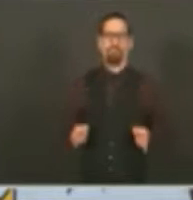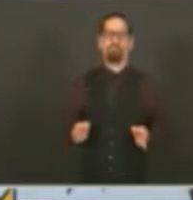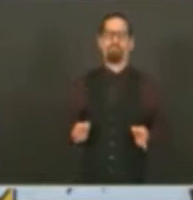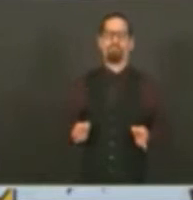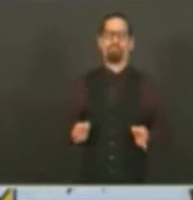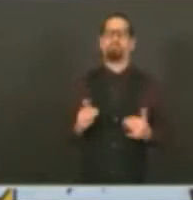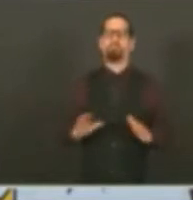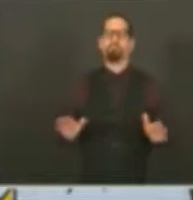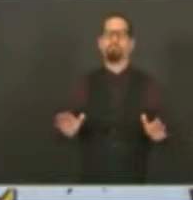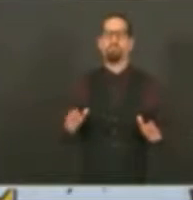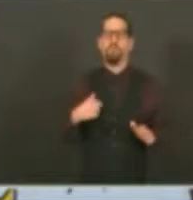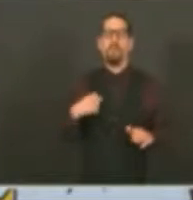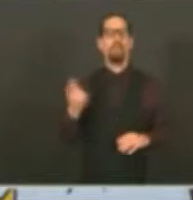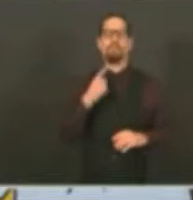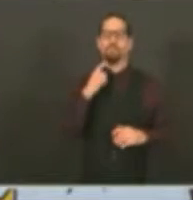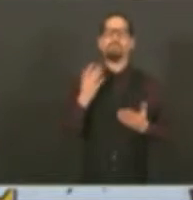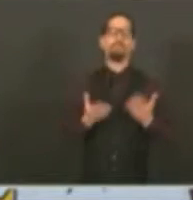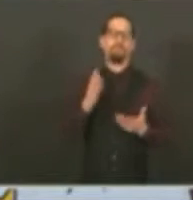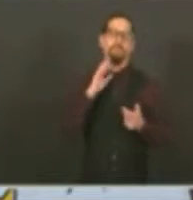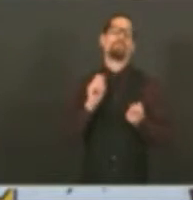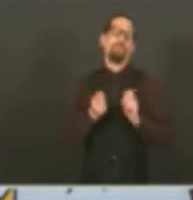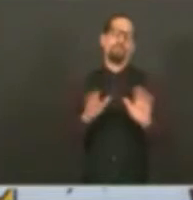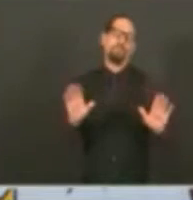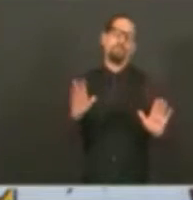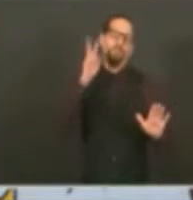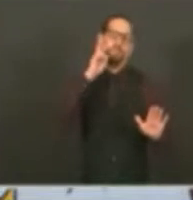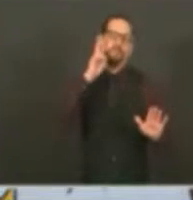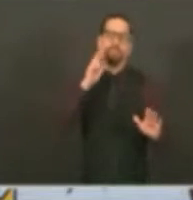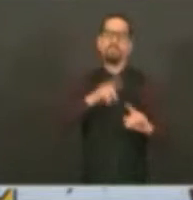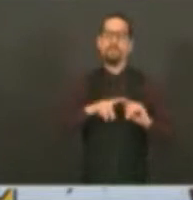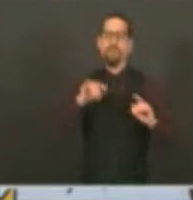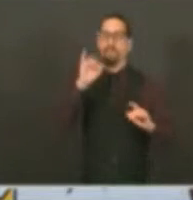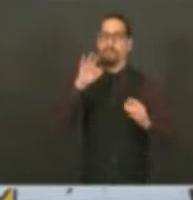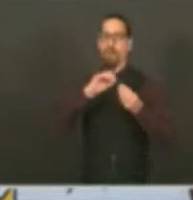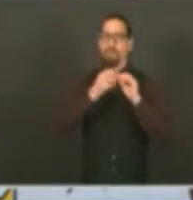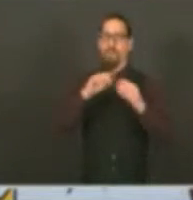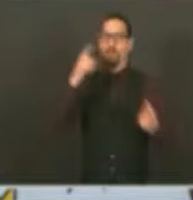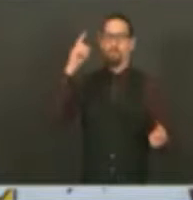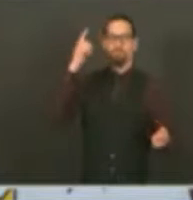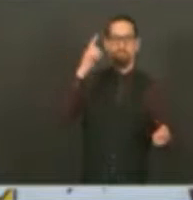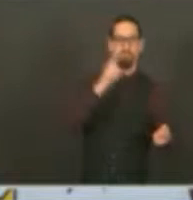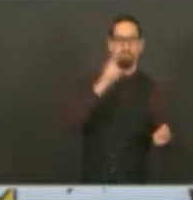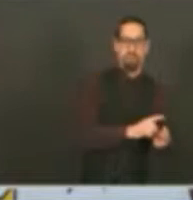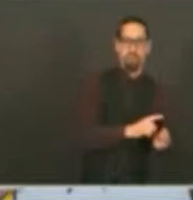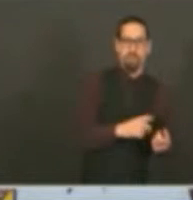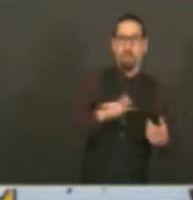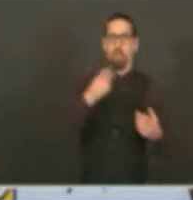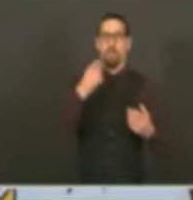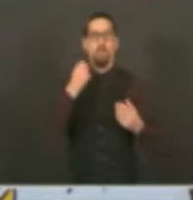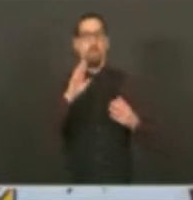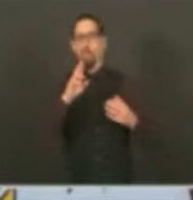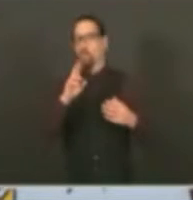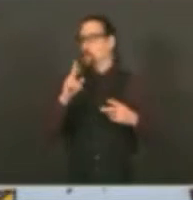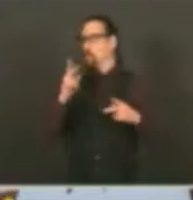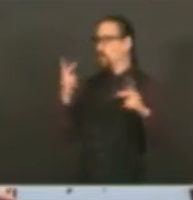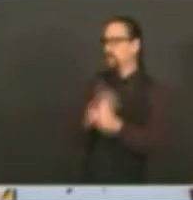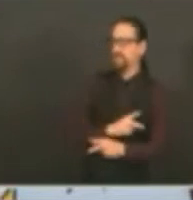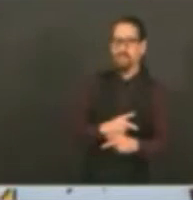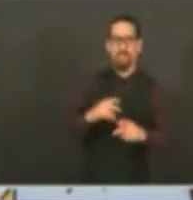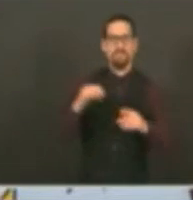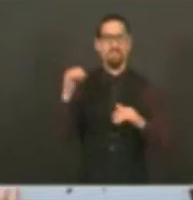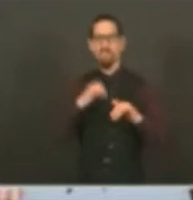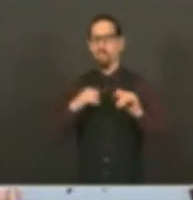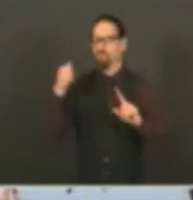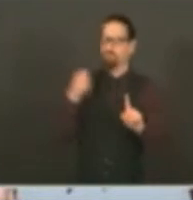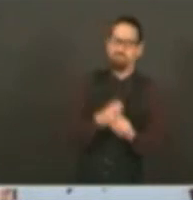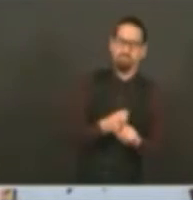make changes. If they worsen substantially, then I would have to make a change. It's hard